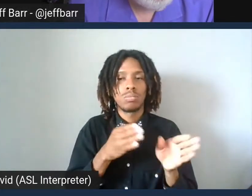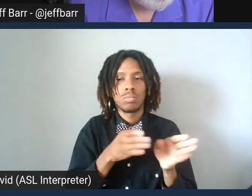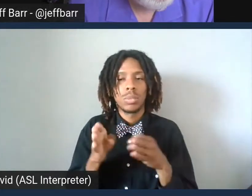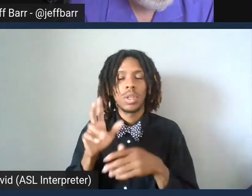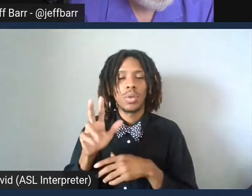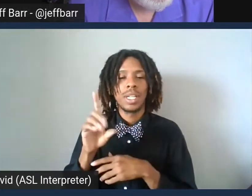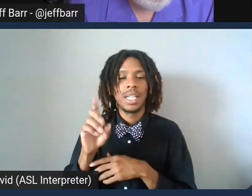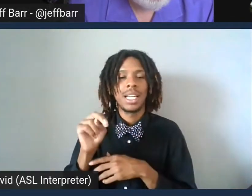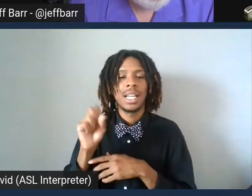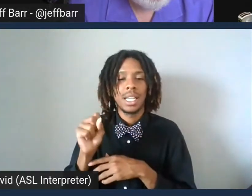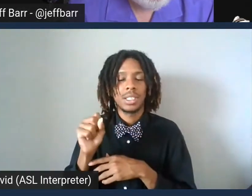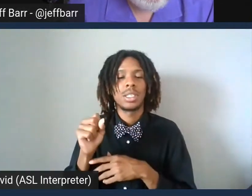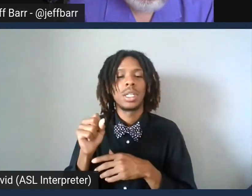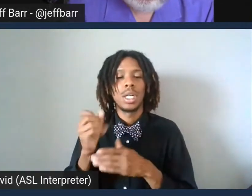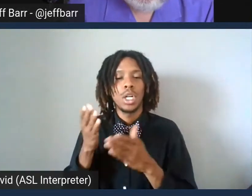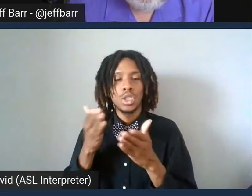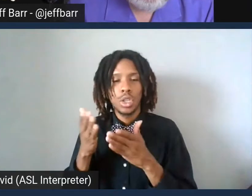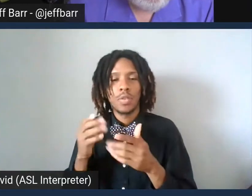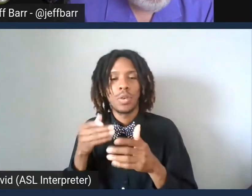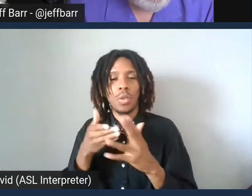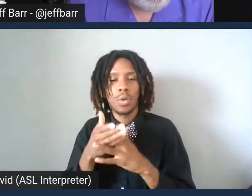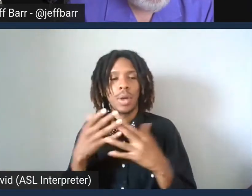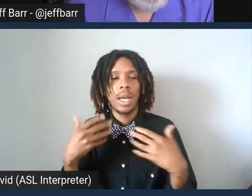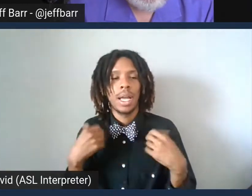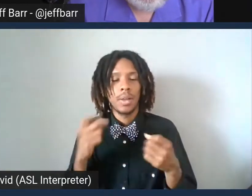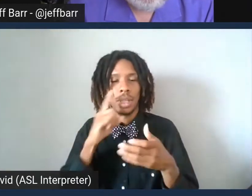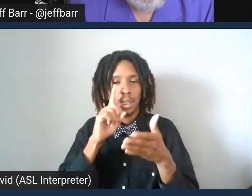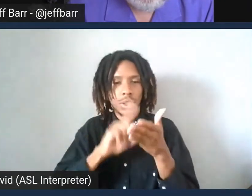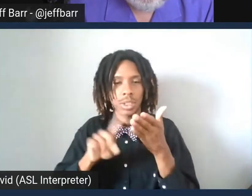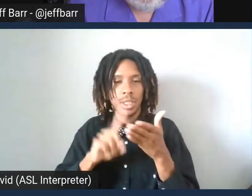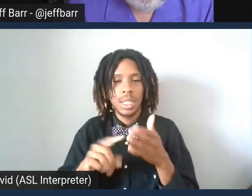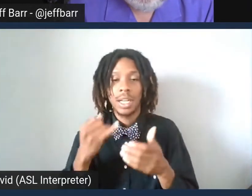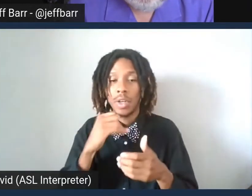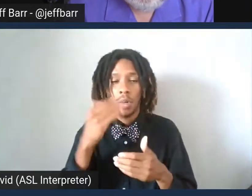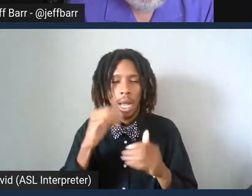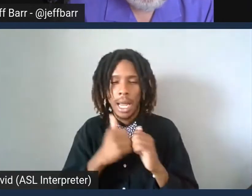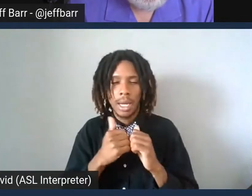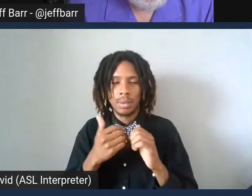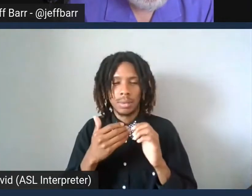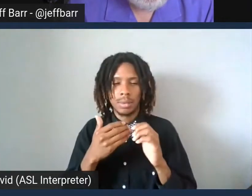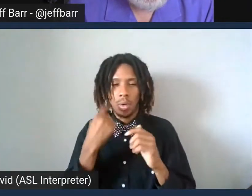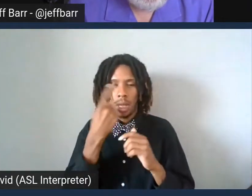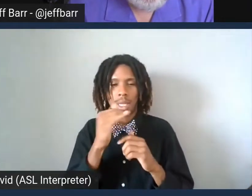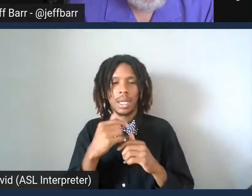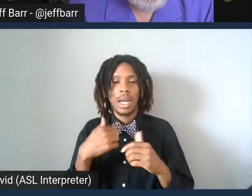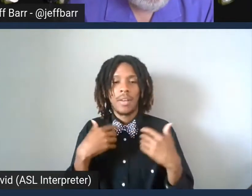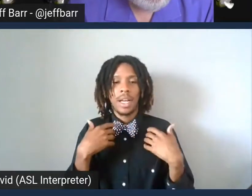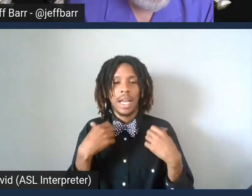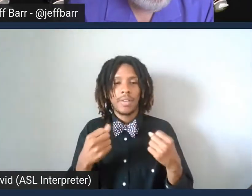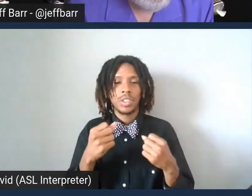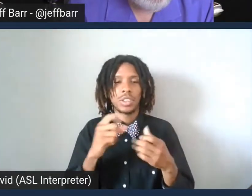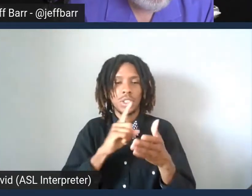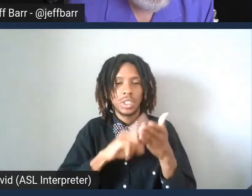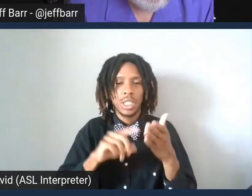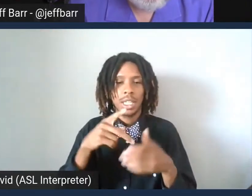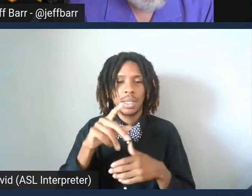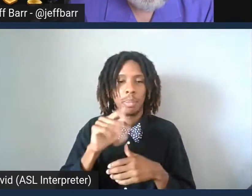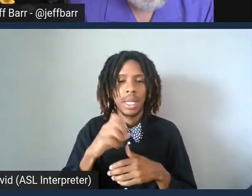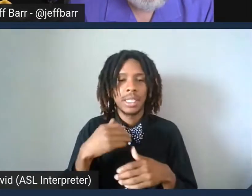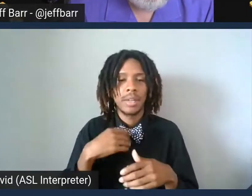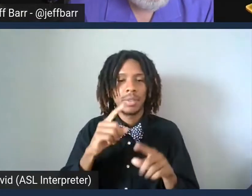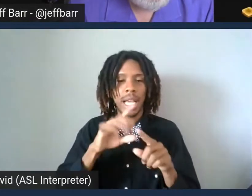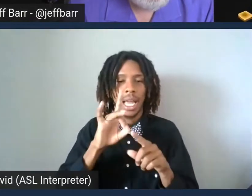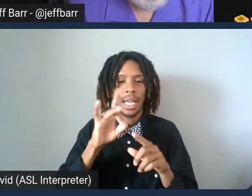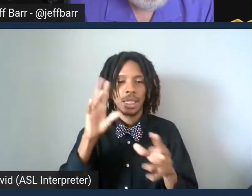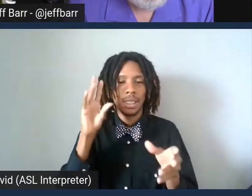health checks. And health checks, if you don't know how it works, we essentially have health check fleets running in 8 different regions,